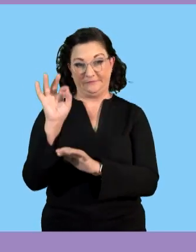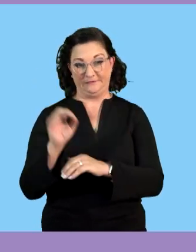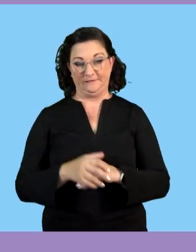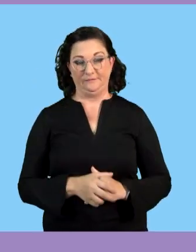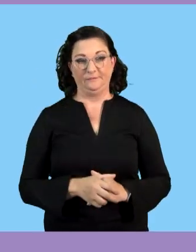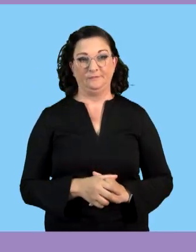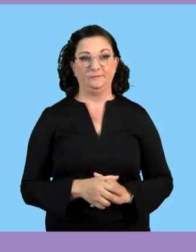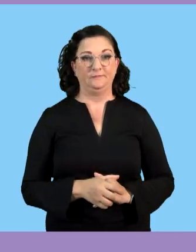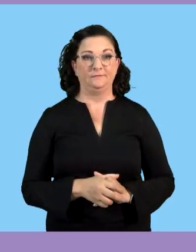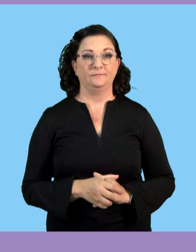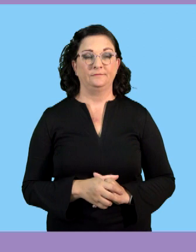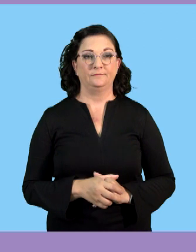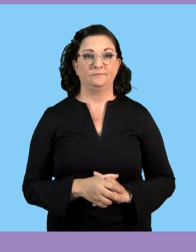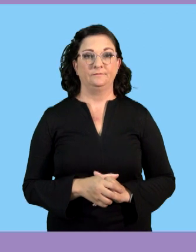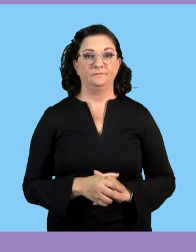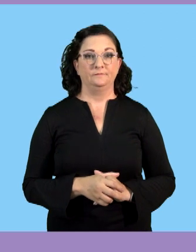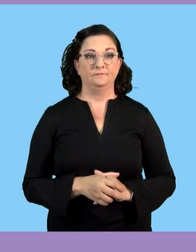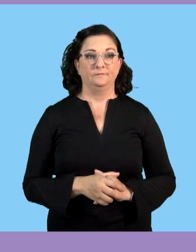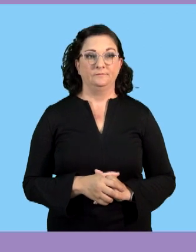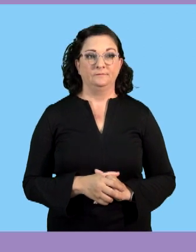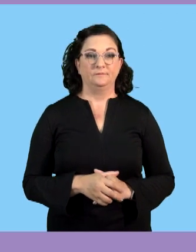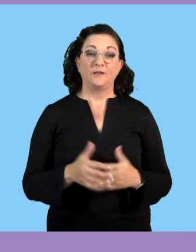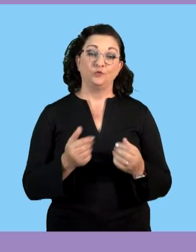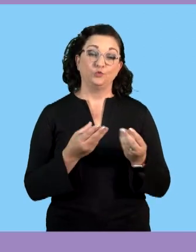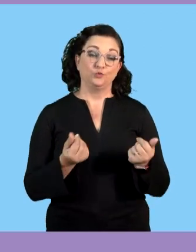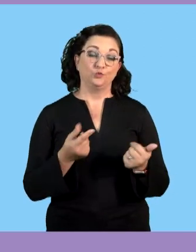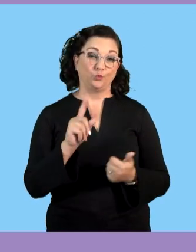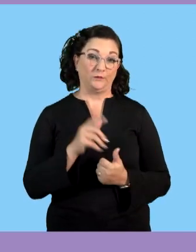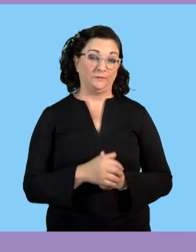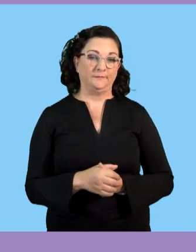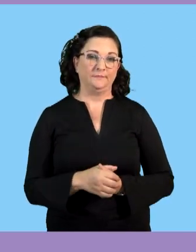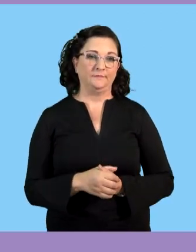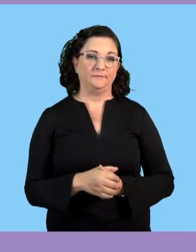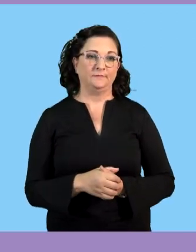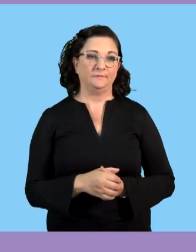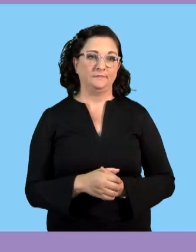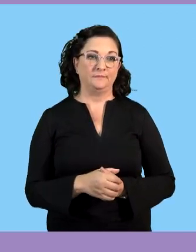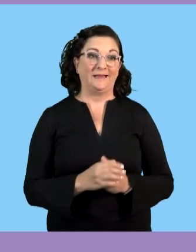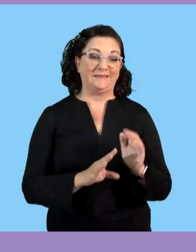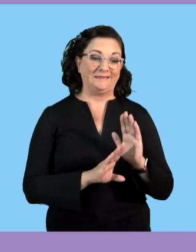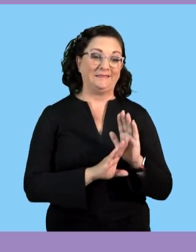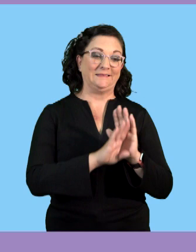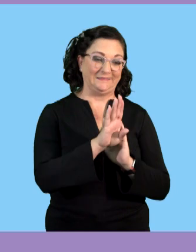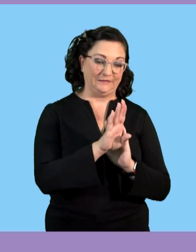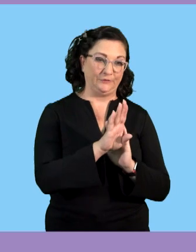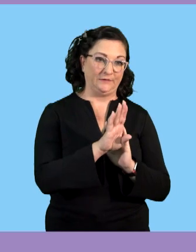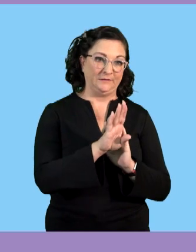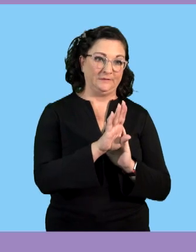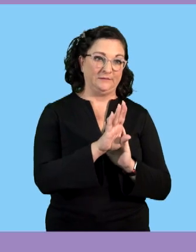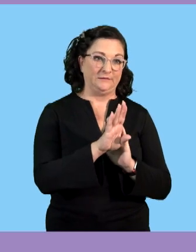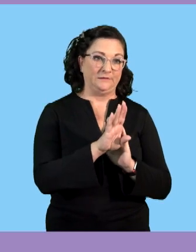10%. Let's look at this solution. We're increasing